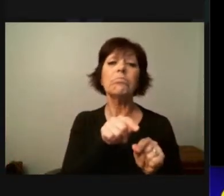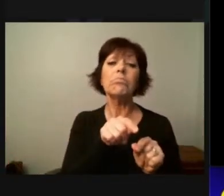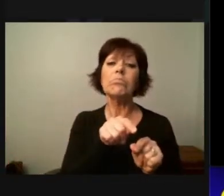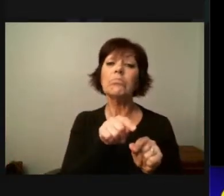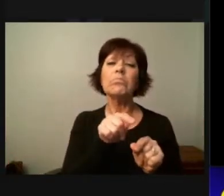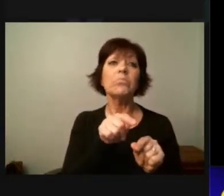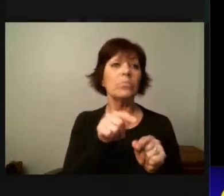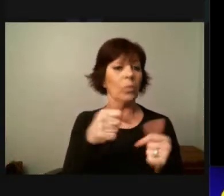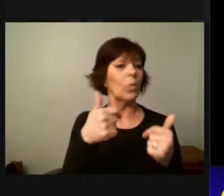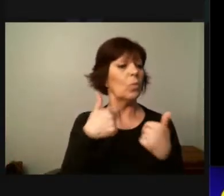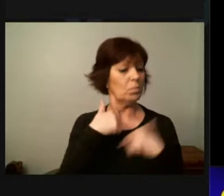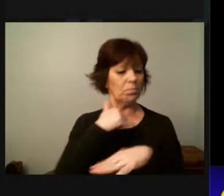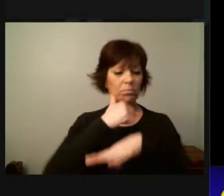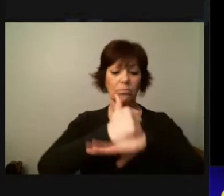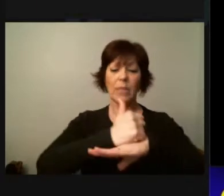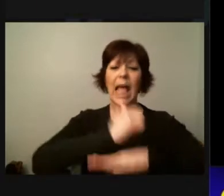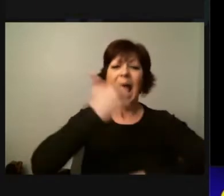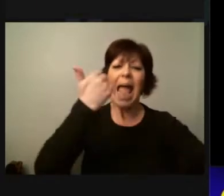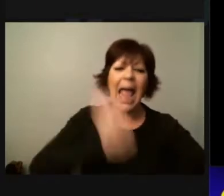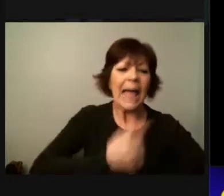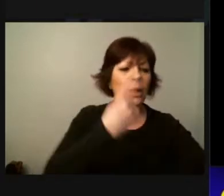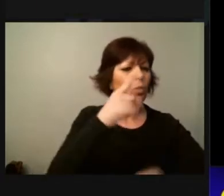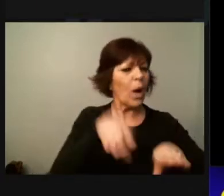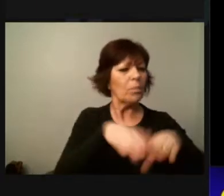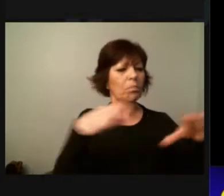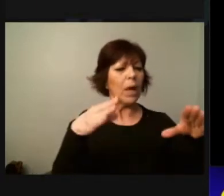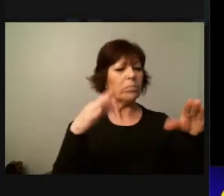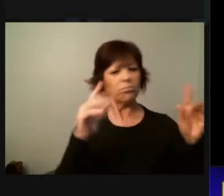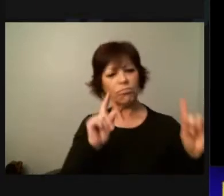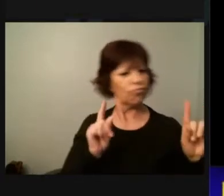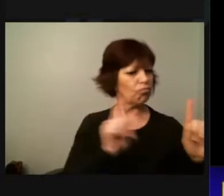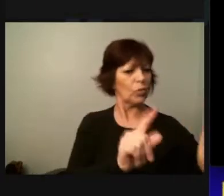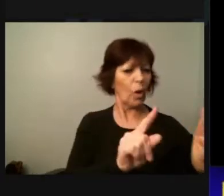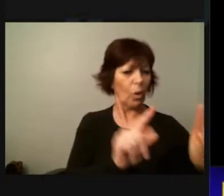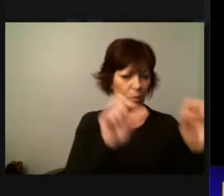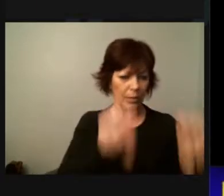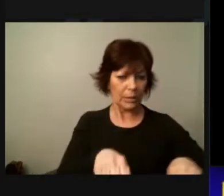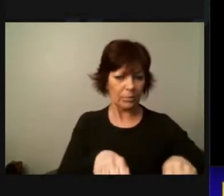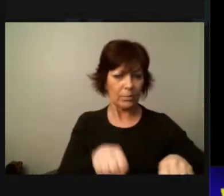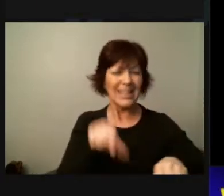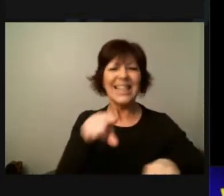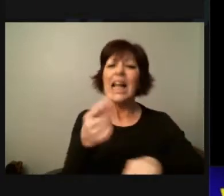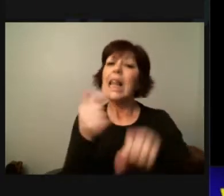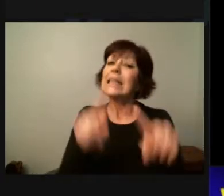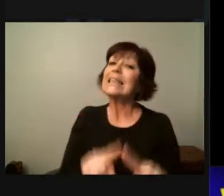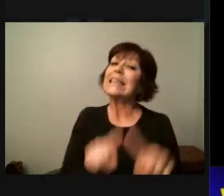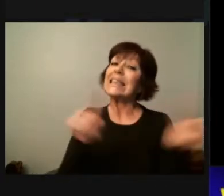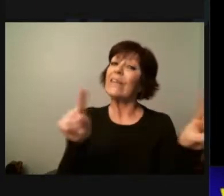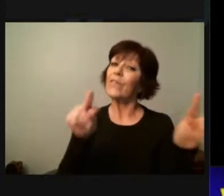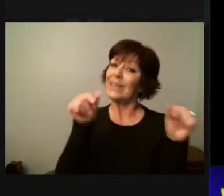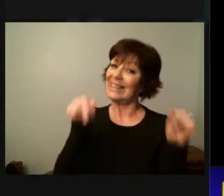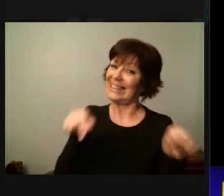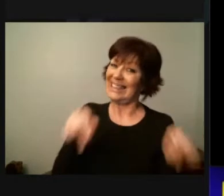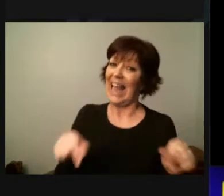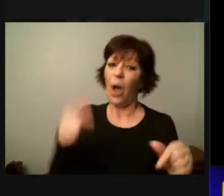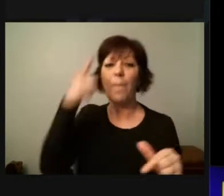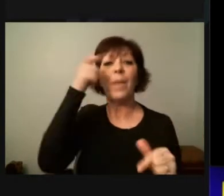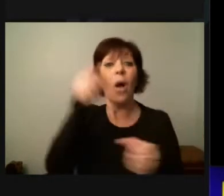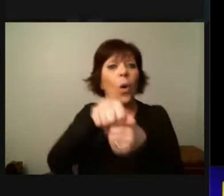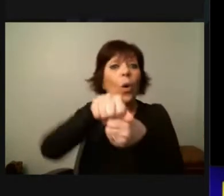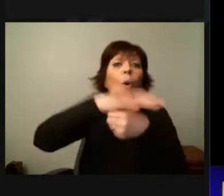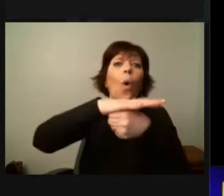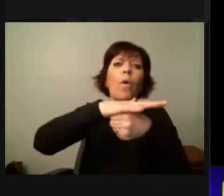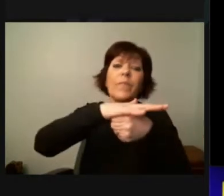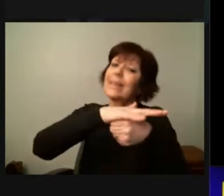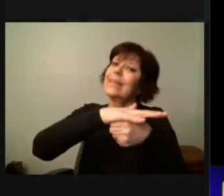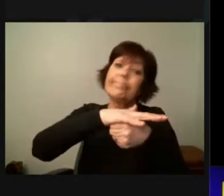we have where anybody in the public can come to the pod. This is a little different this time around with the COVID